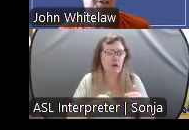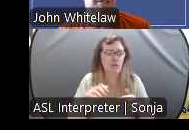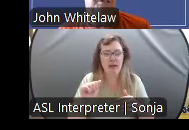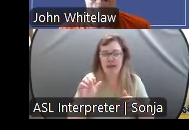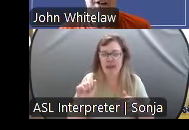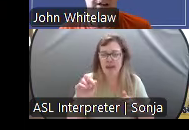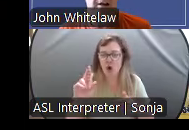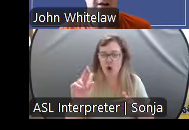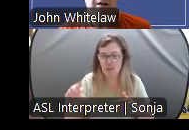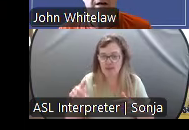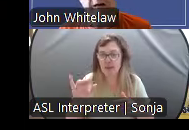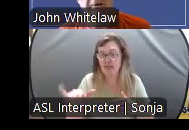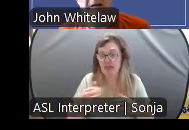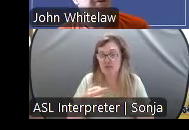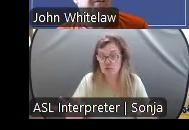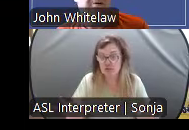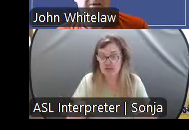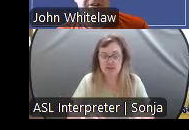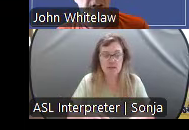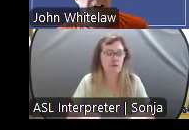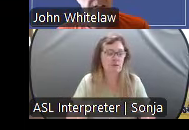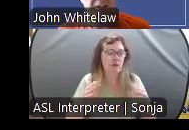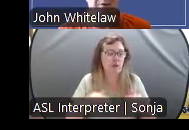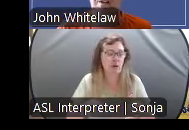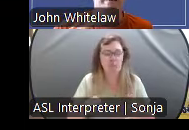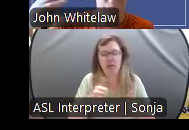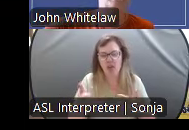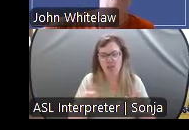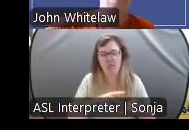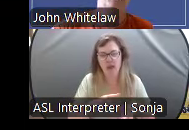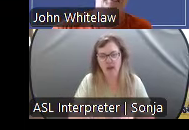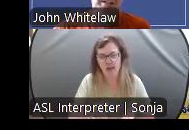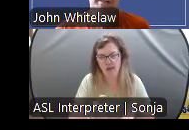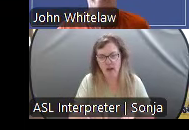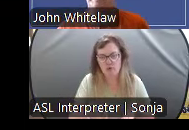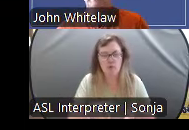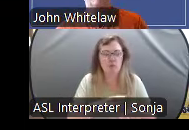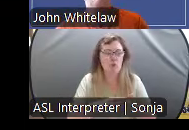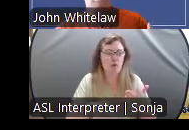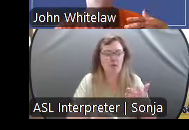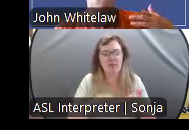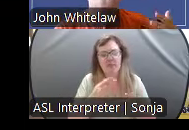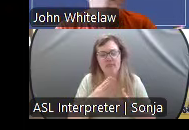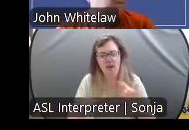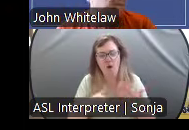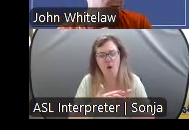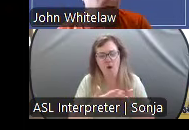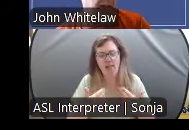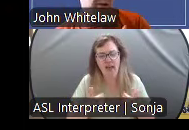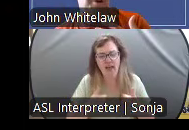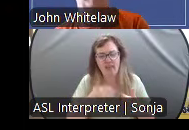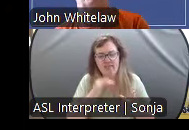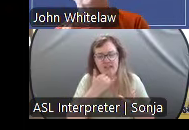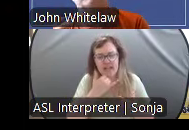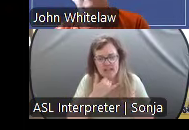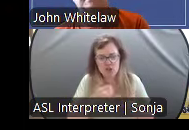we checked, is free. A couple of the other ones are not. They all have little glitches in them, and they're not the best about dealing